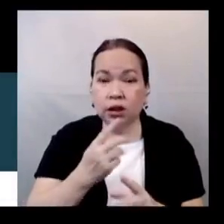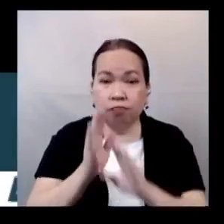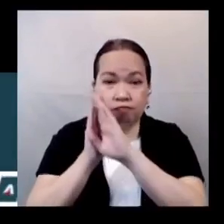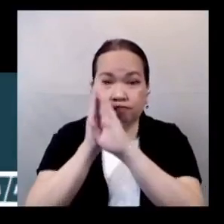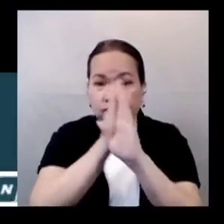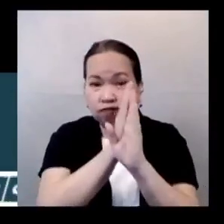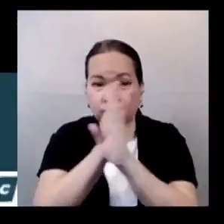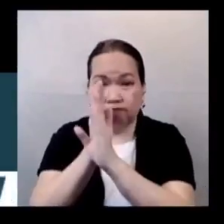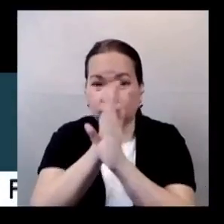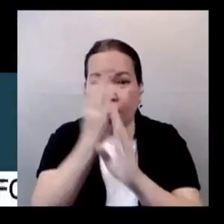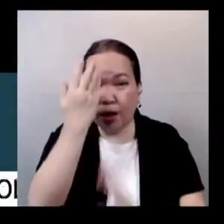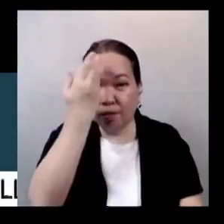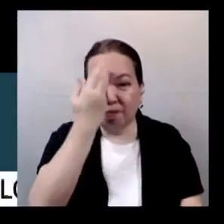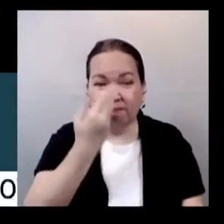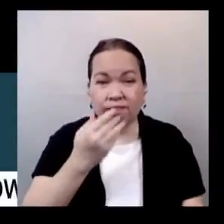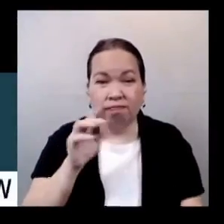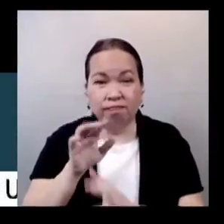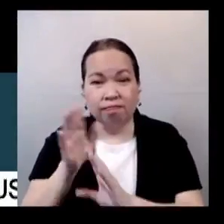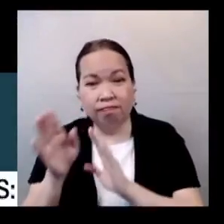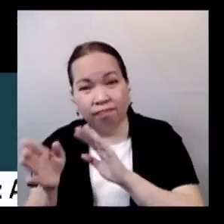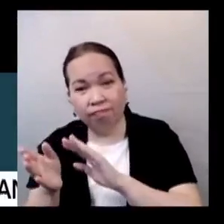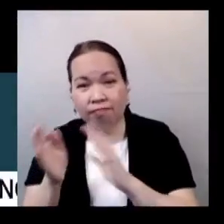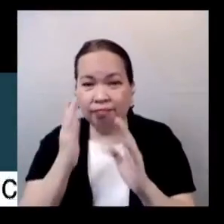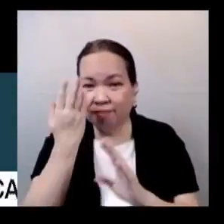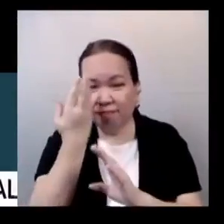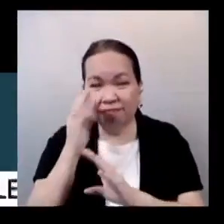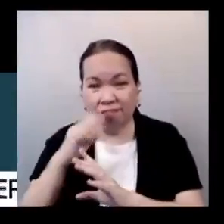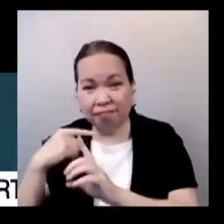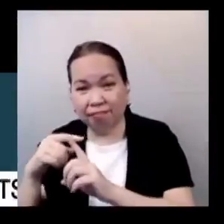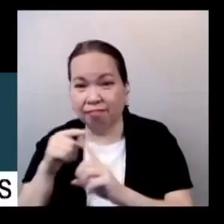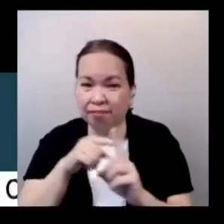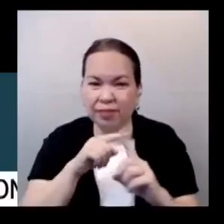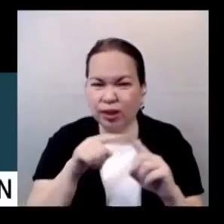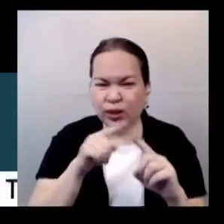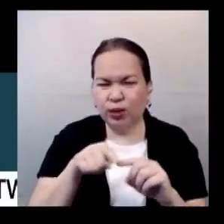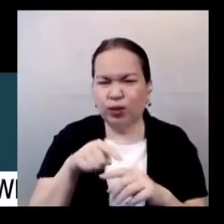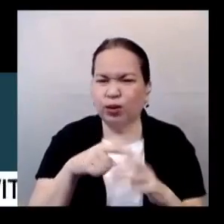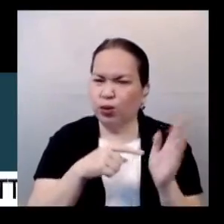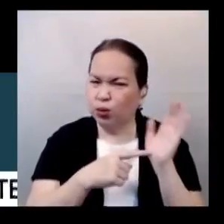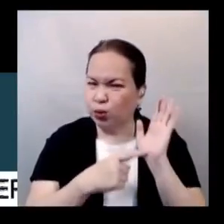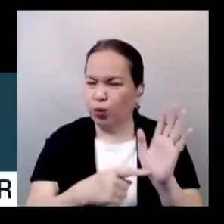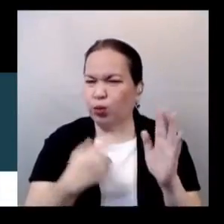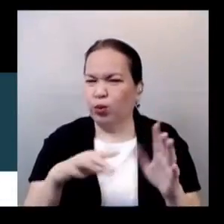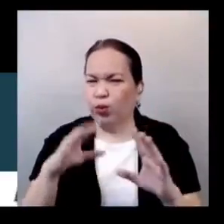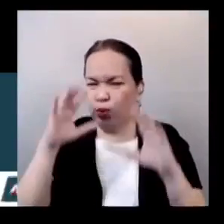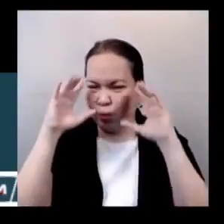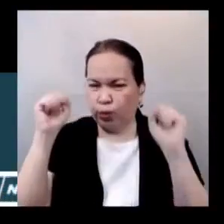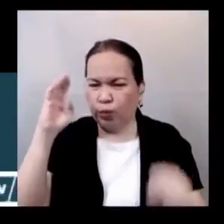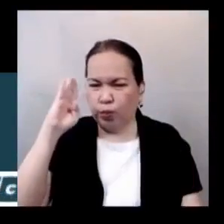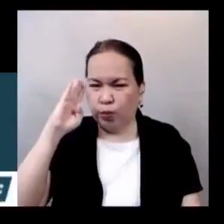a two-faced President Marcos, according to the group Bayan. They are depicting President Marcos as